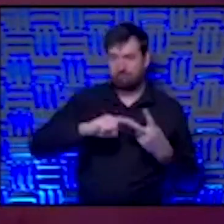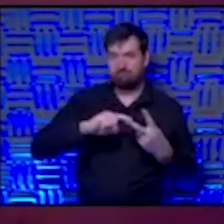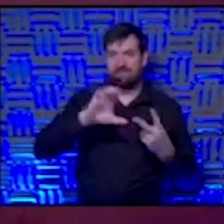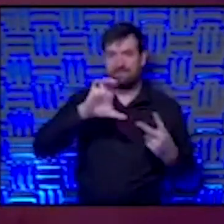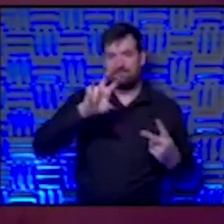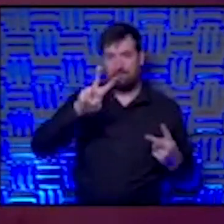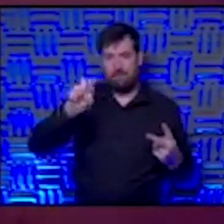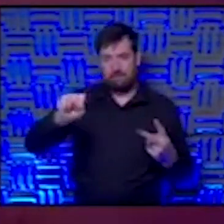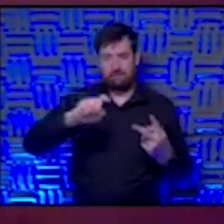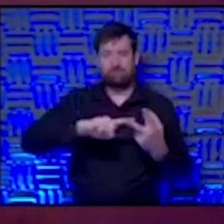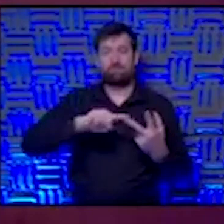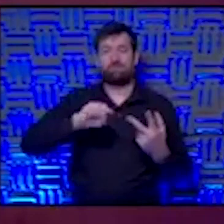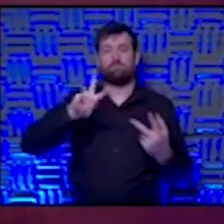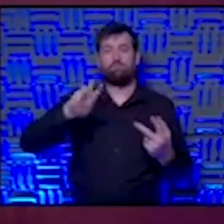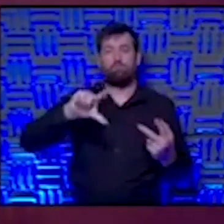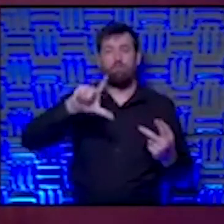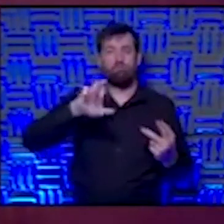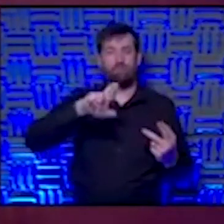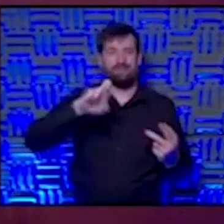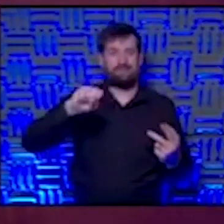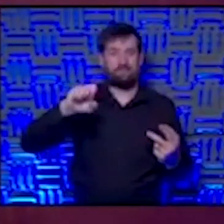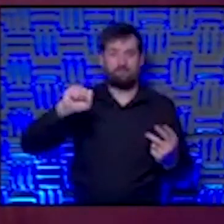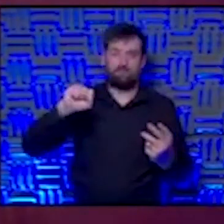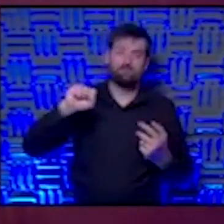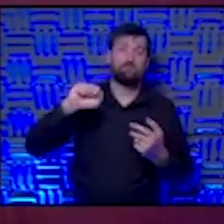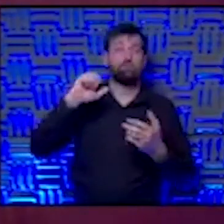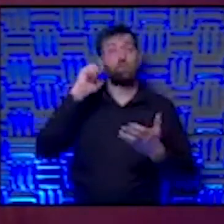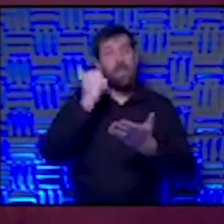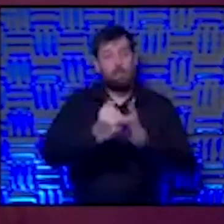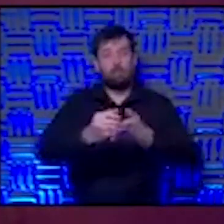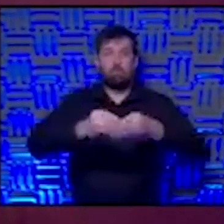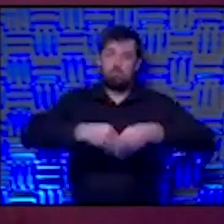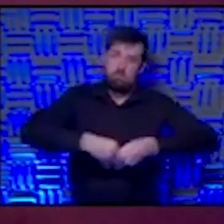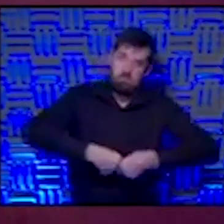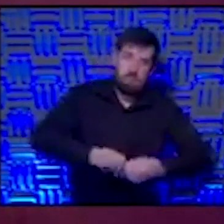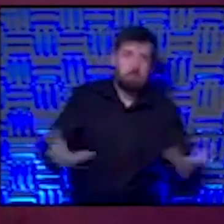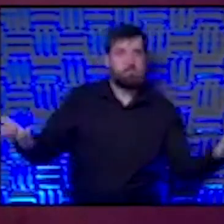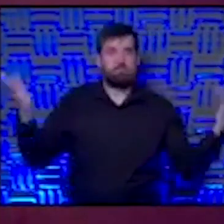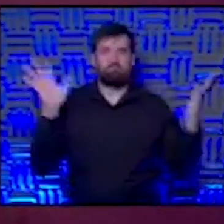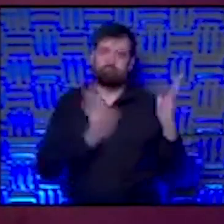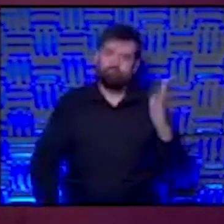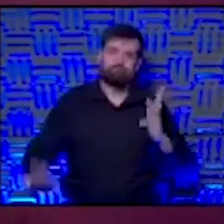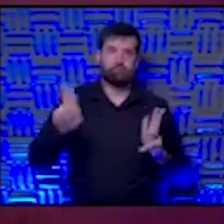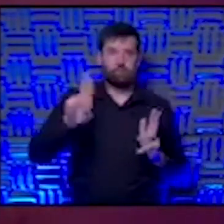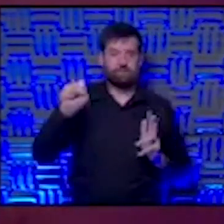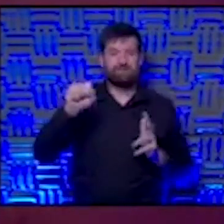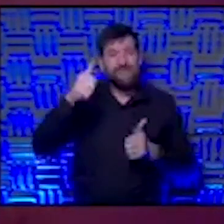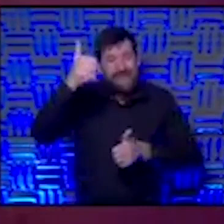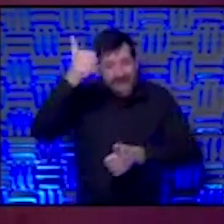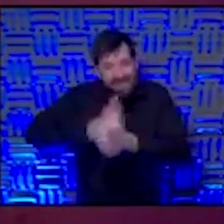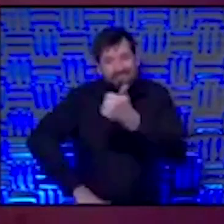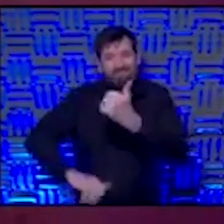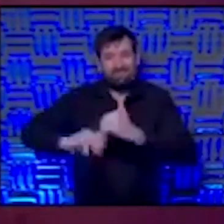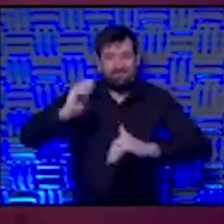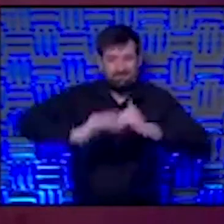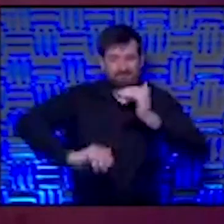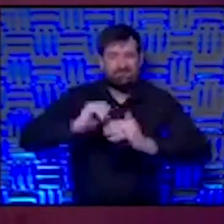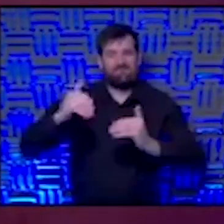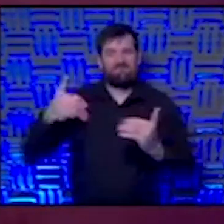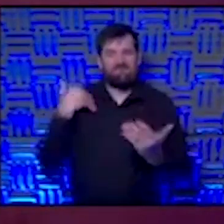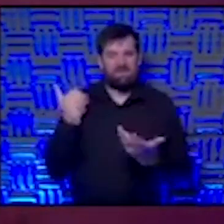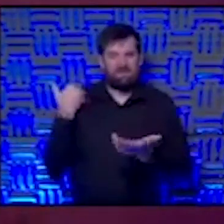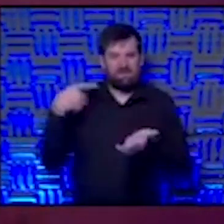and Walgreens to help roll this out across the country. Every facility in the entire country had a